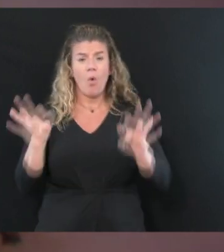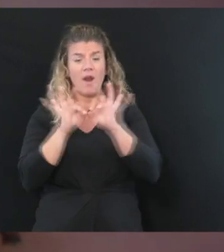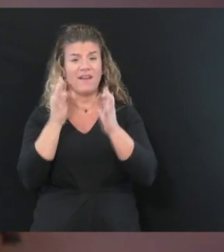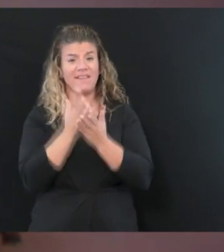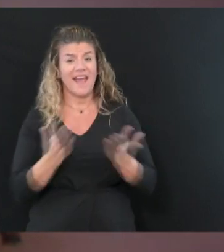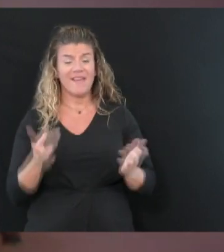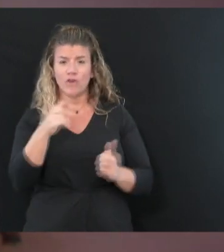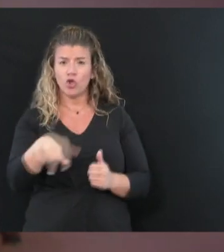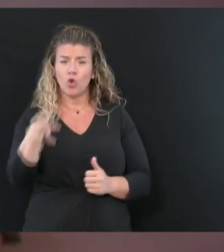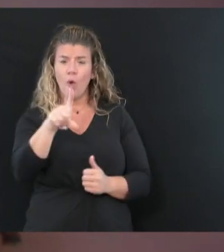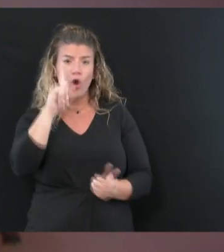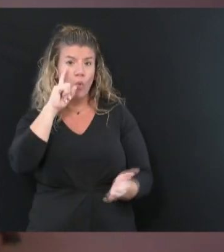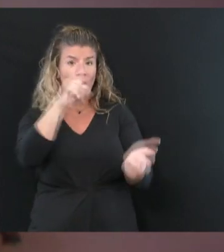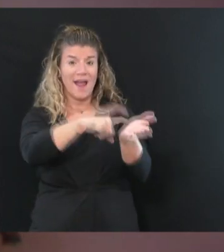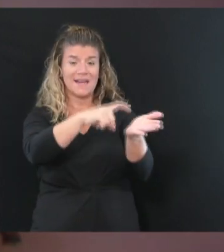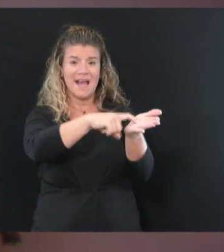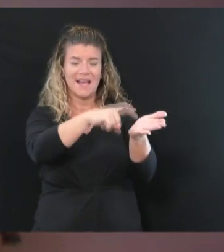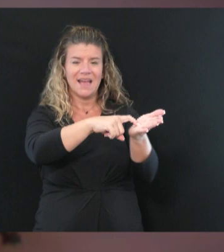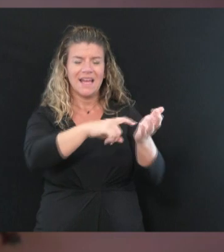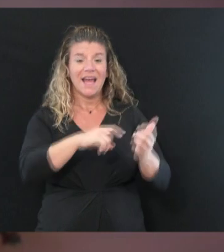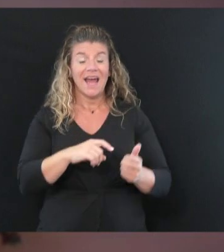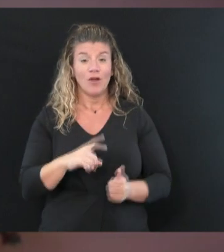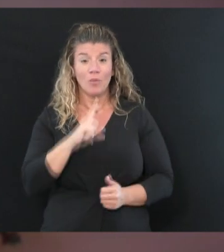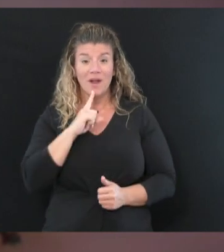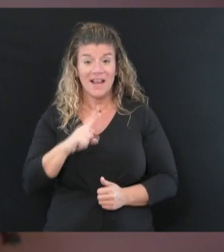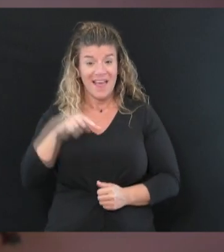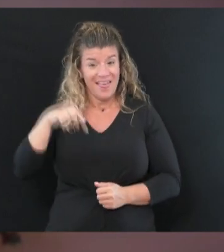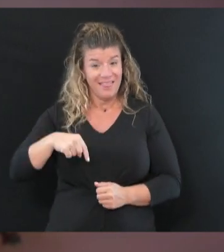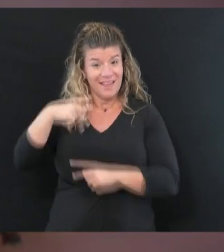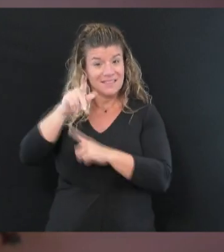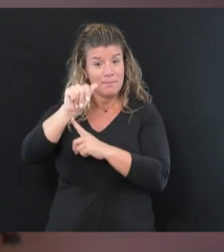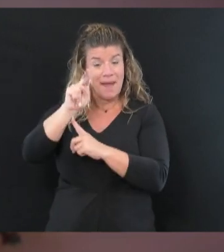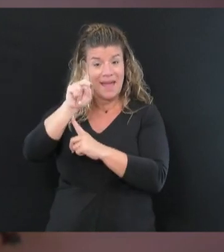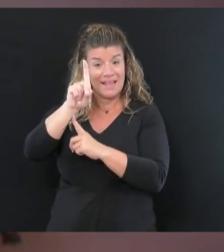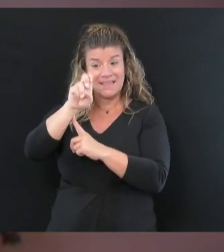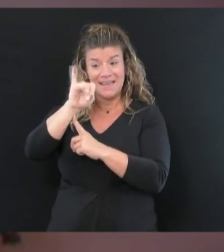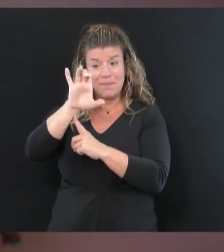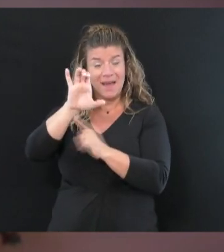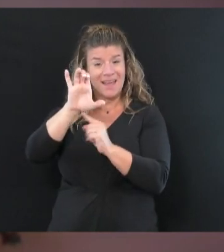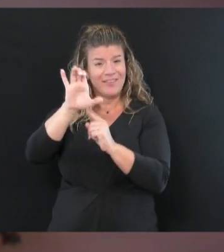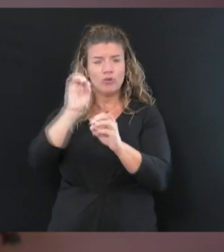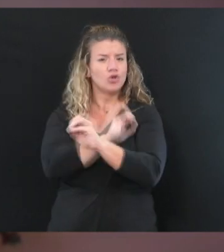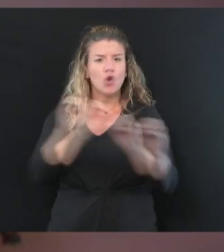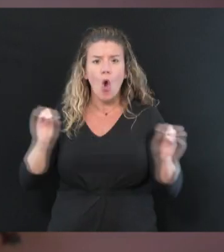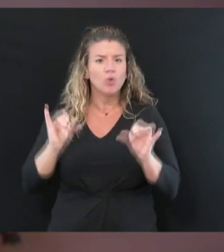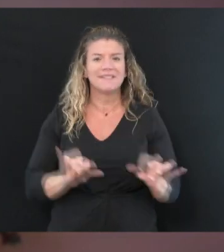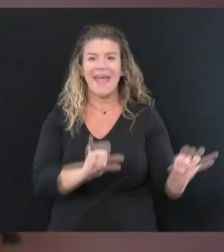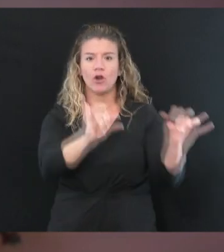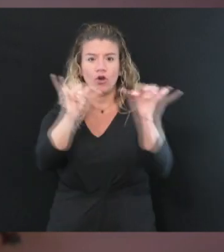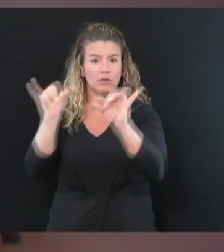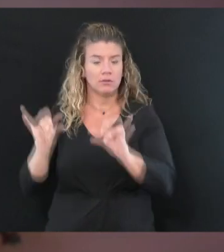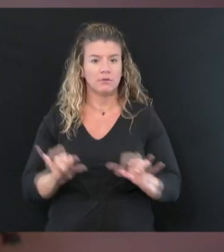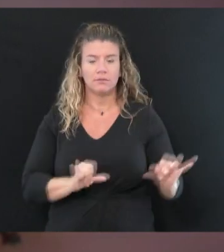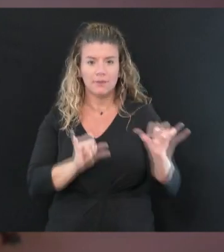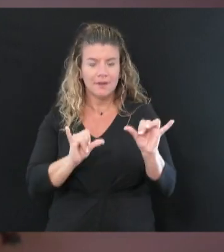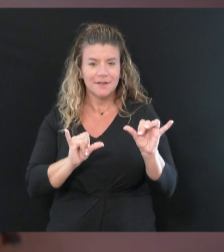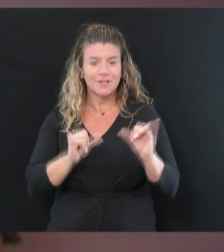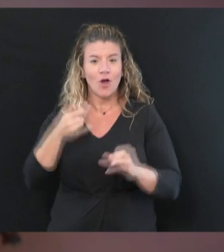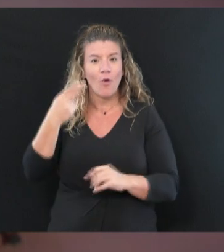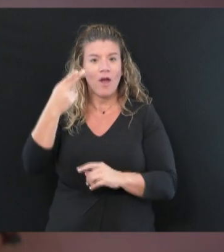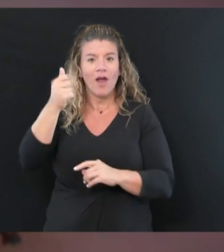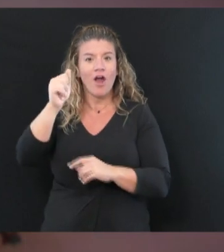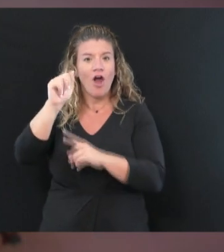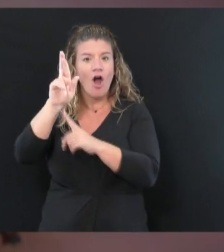recognize is there is no standard for this pandemic. And even the Harvard Global Health Institute